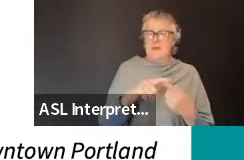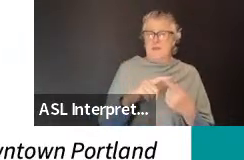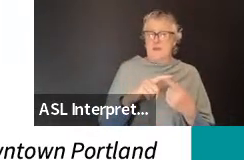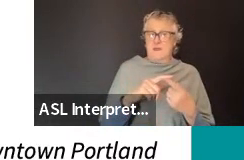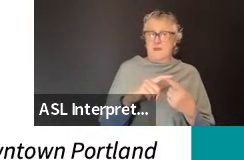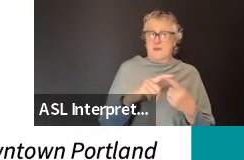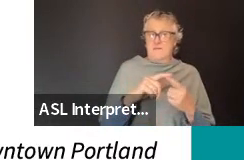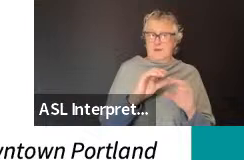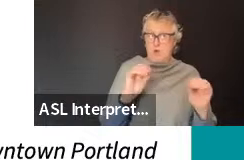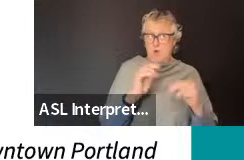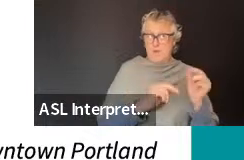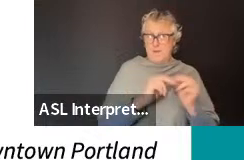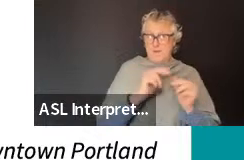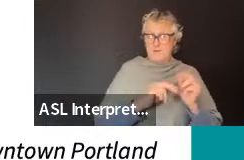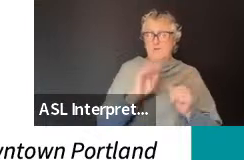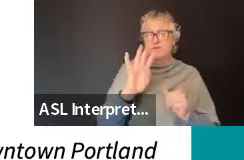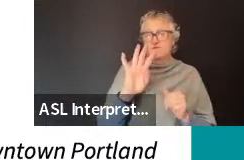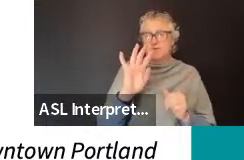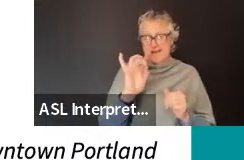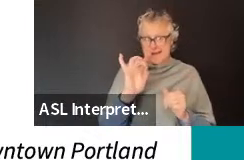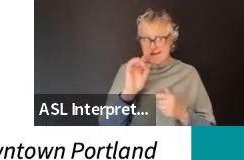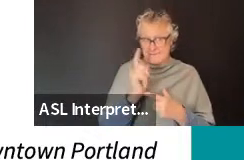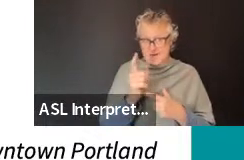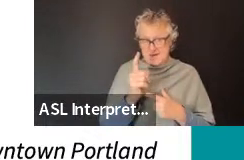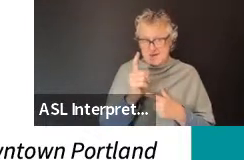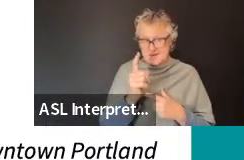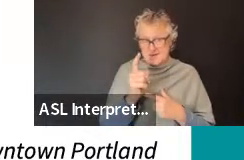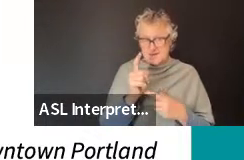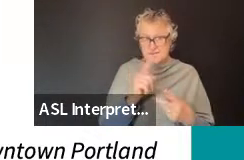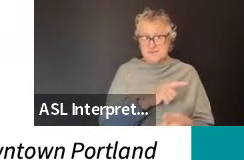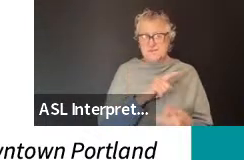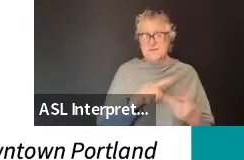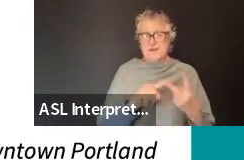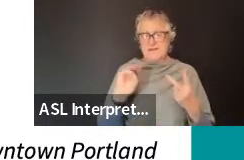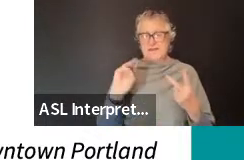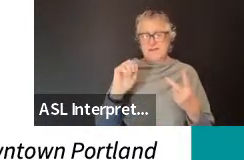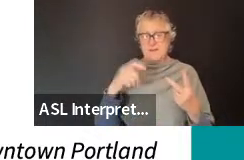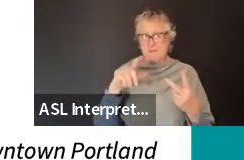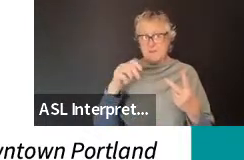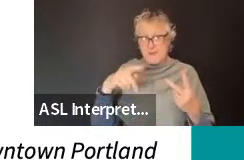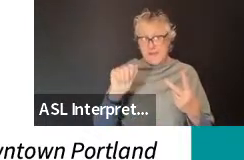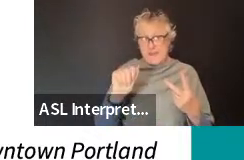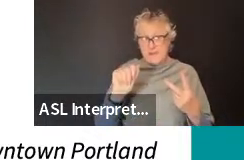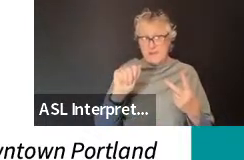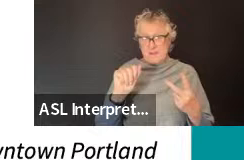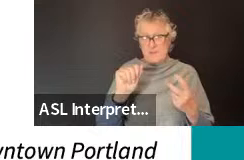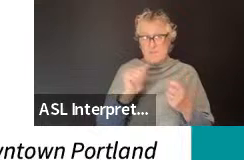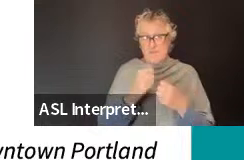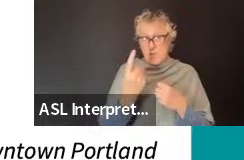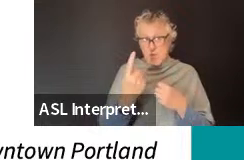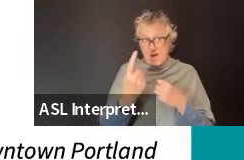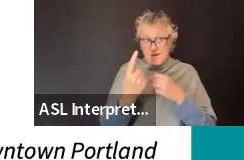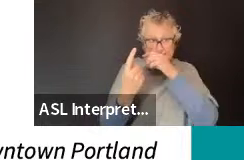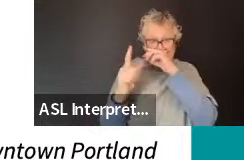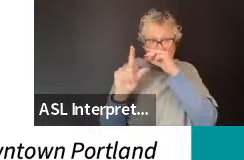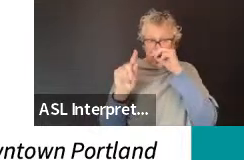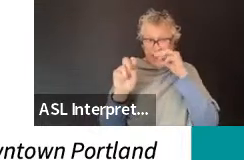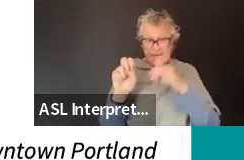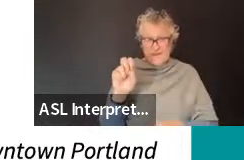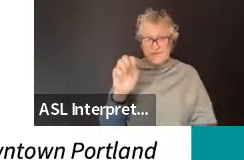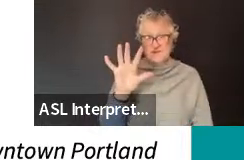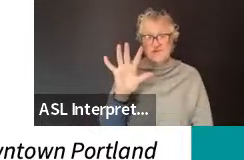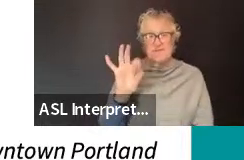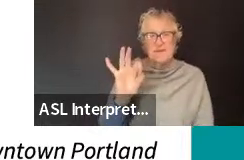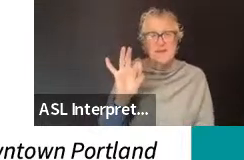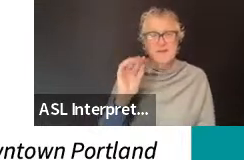the MLPA with one auxiliary lane or two auxiliary lane is 59 minutes. So you might ask, why is